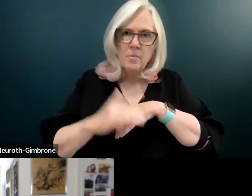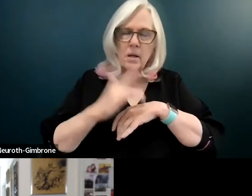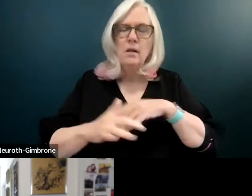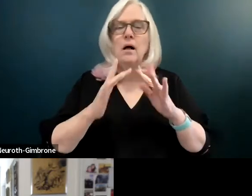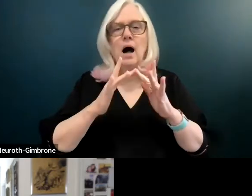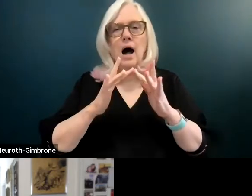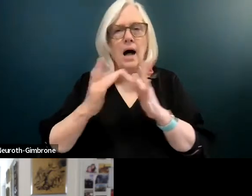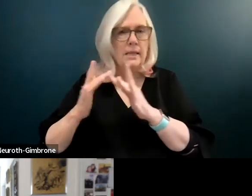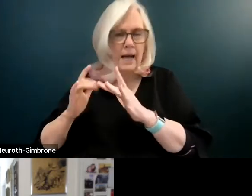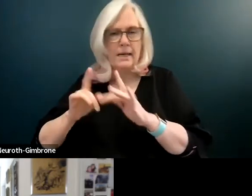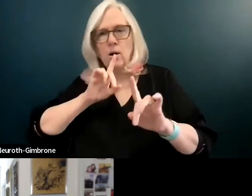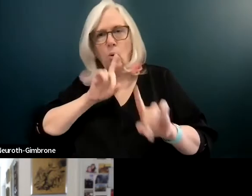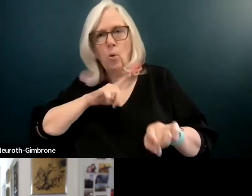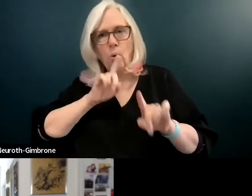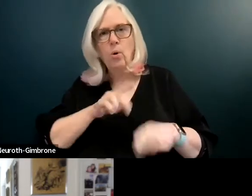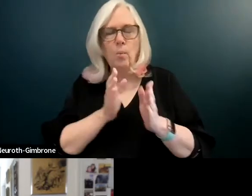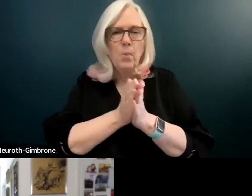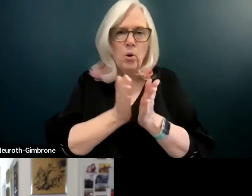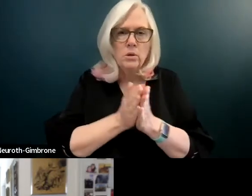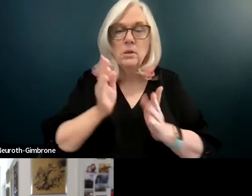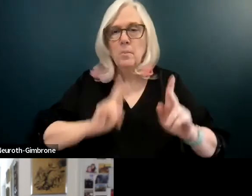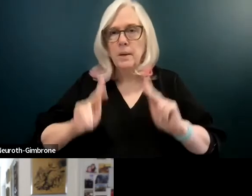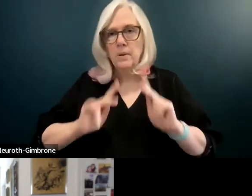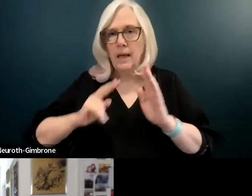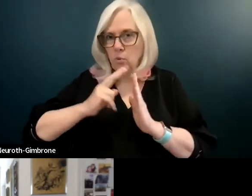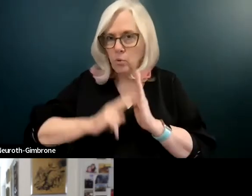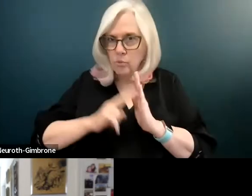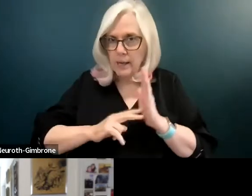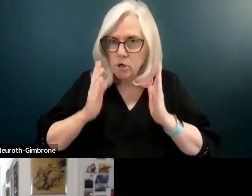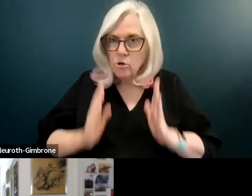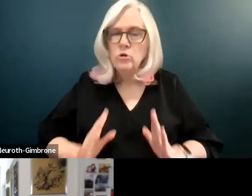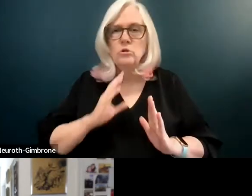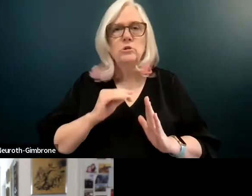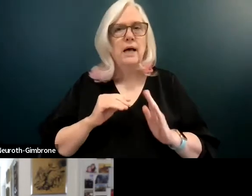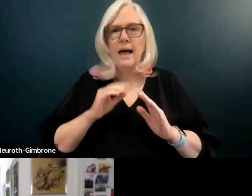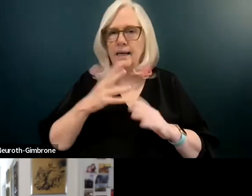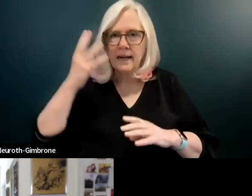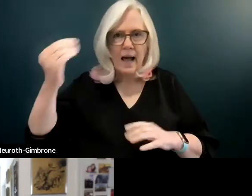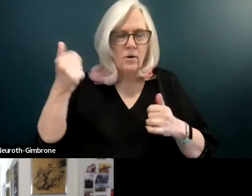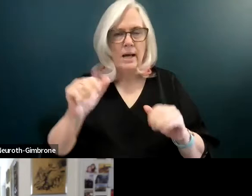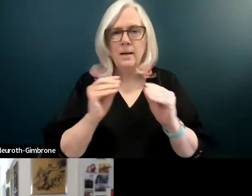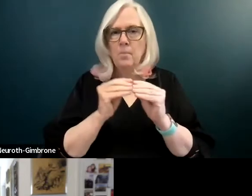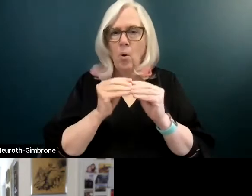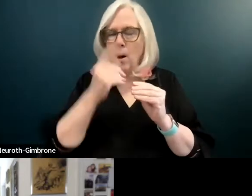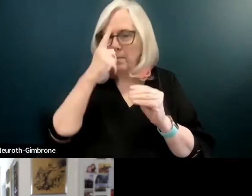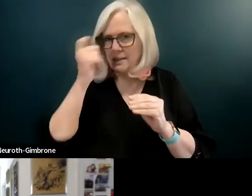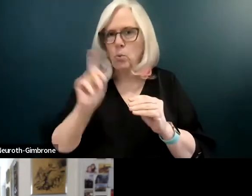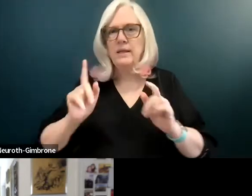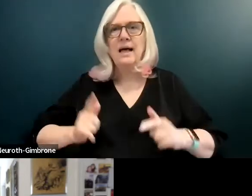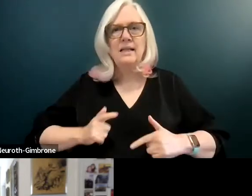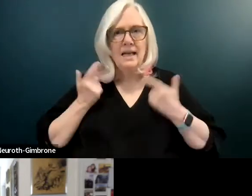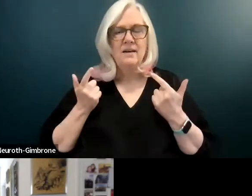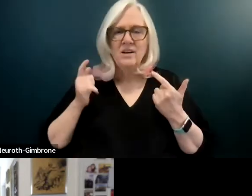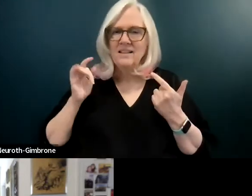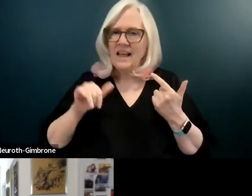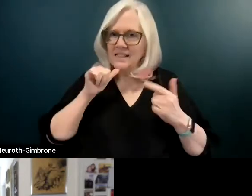be ordering books. People who may have been readers and can't get out any longer because where they're living is not accessible to them,